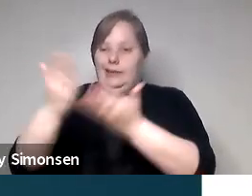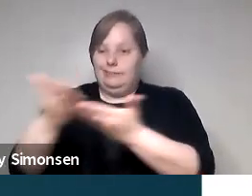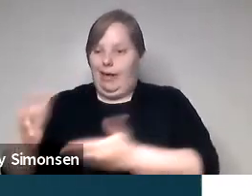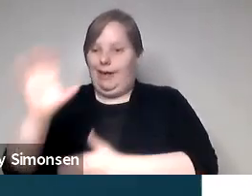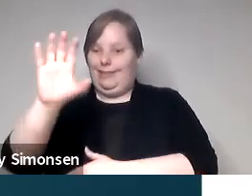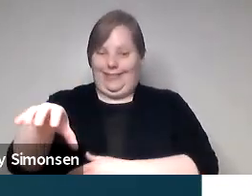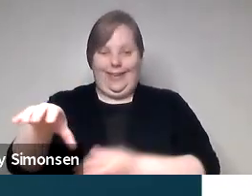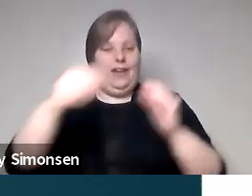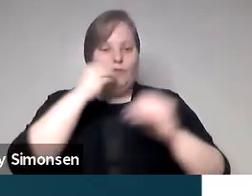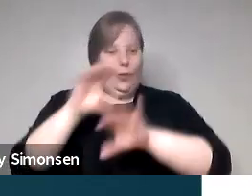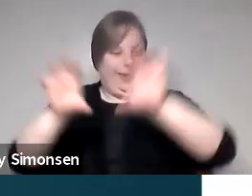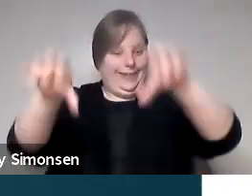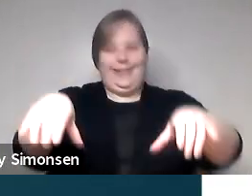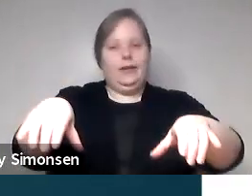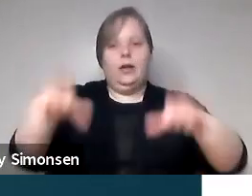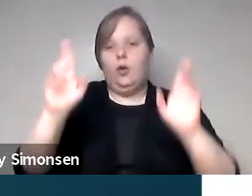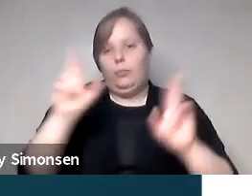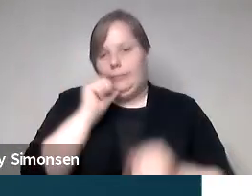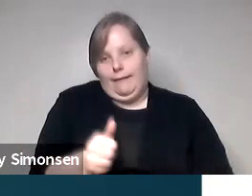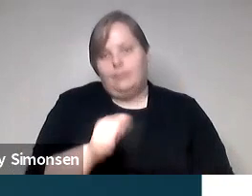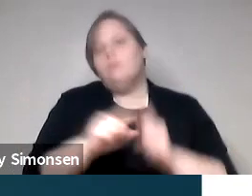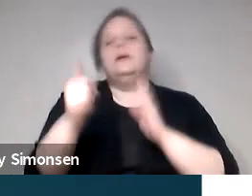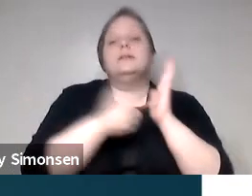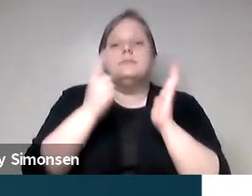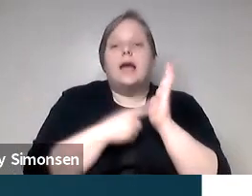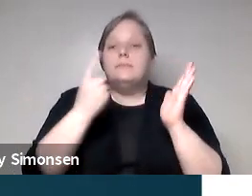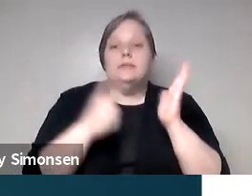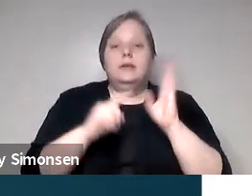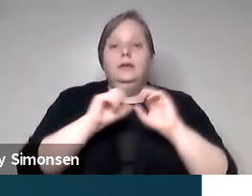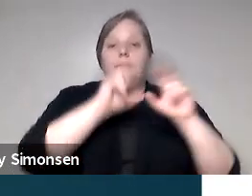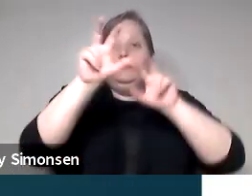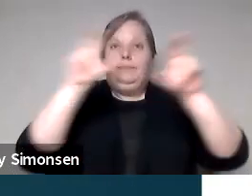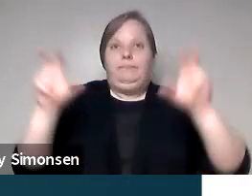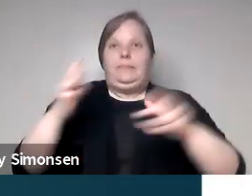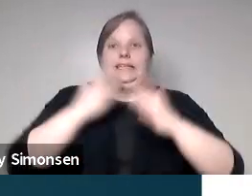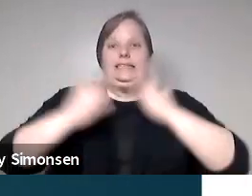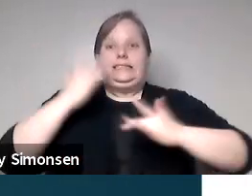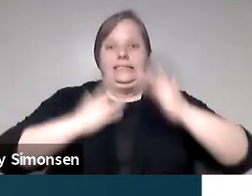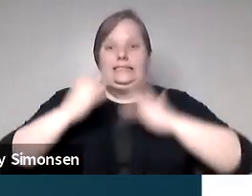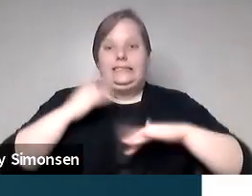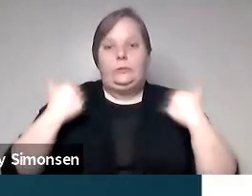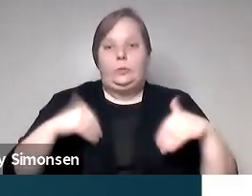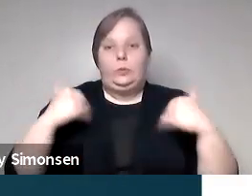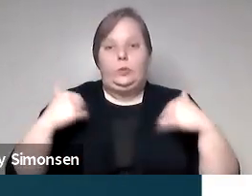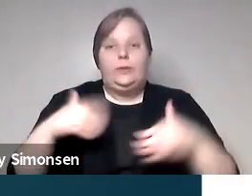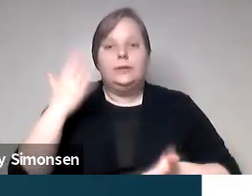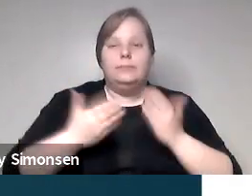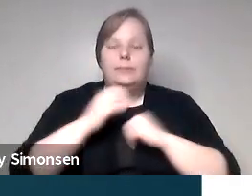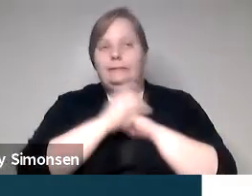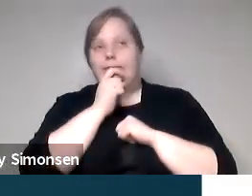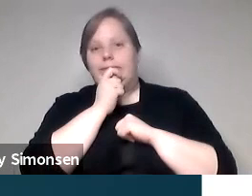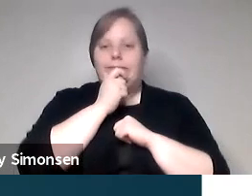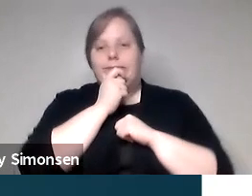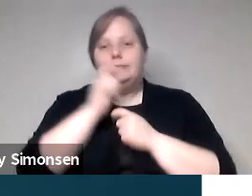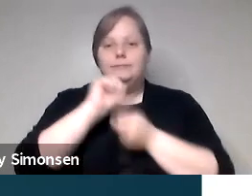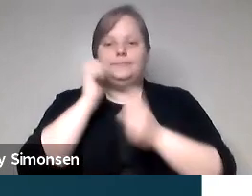are situations where storage is tight and you do need to make accommodations